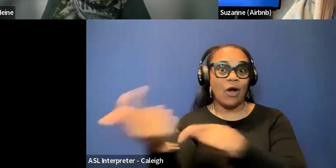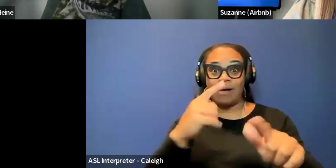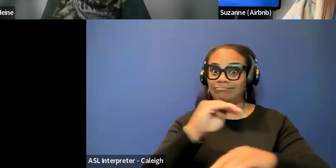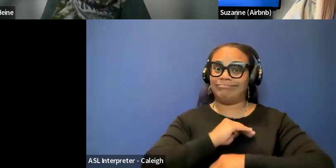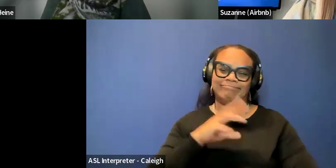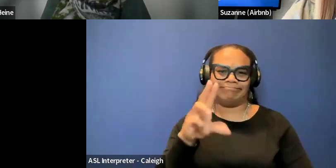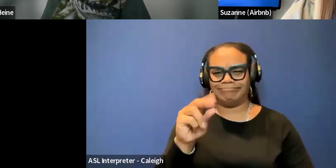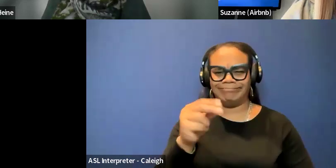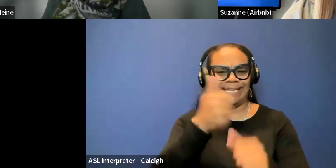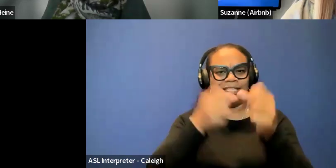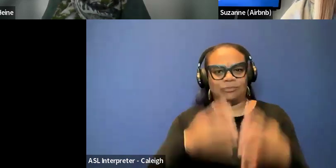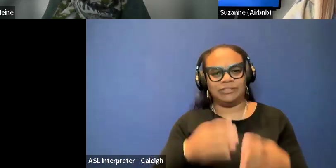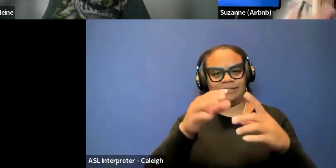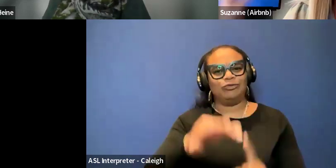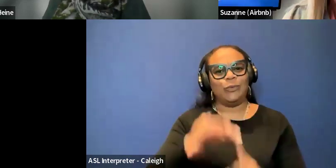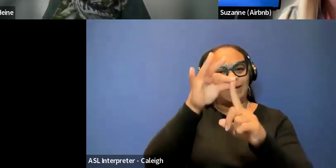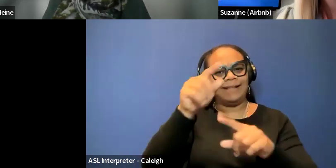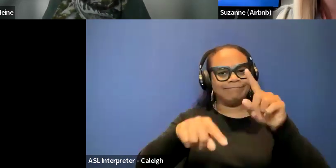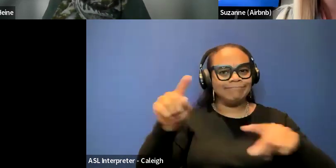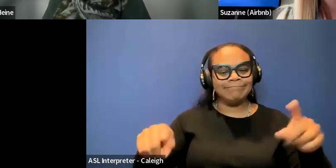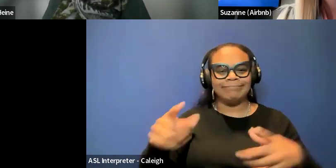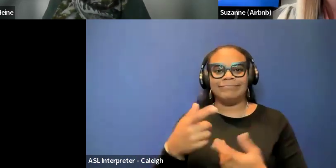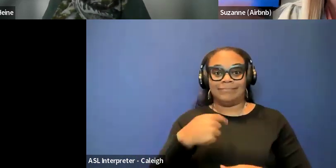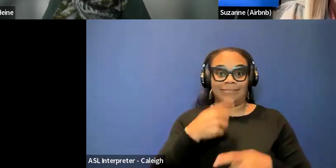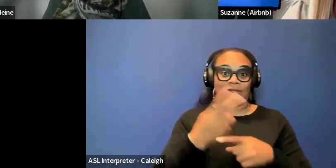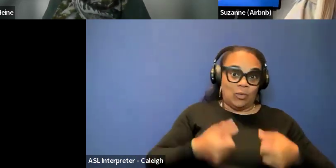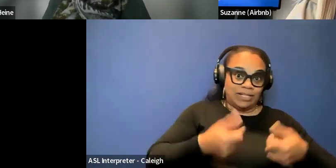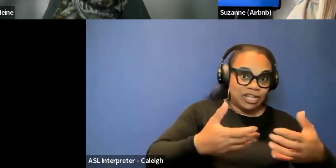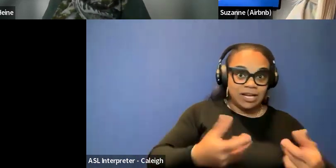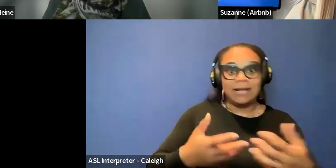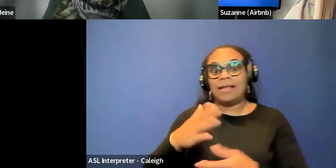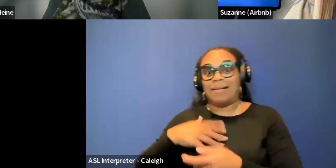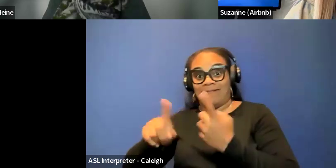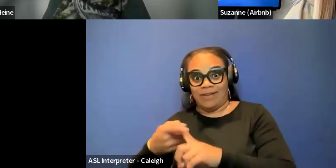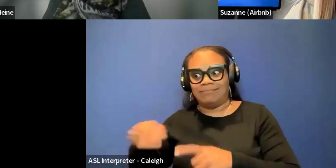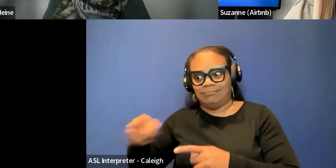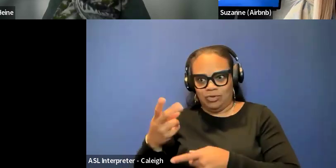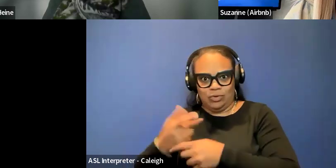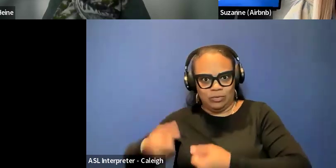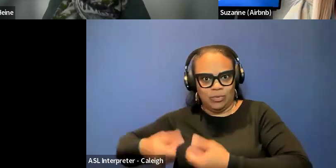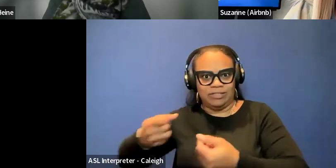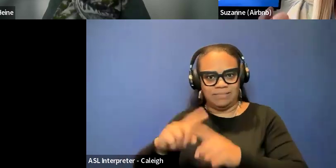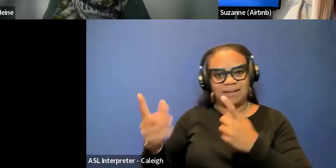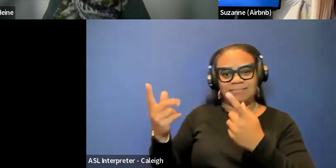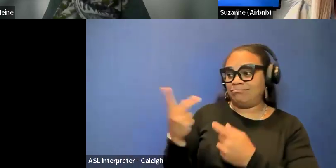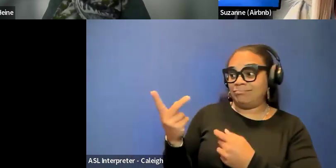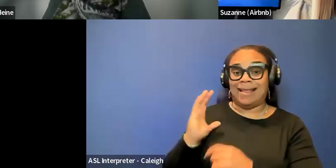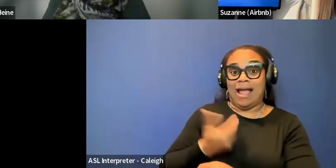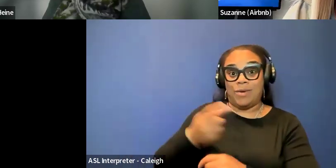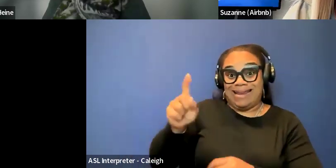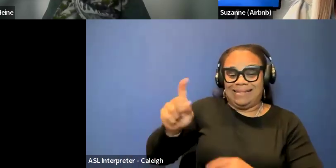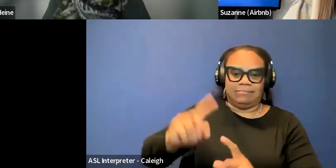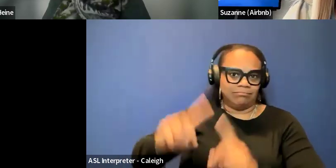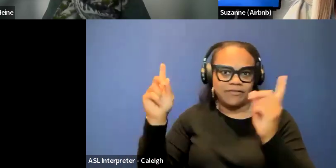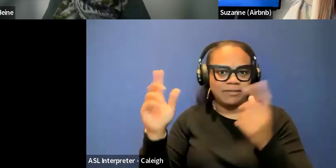needs. Myself as a wheelchair user and some of my friends who are wheelchair users, we have got very different needs when it comes to traveling, even though we both use a